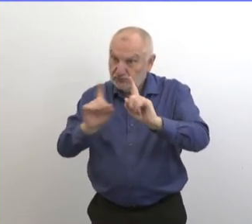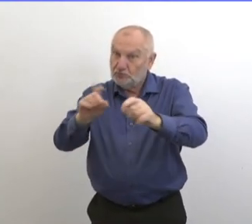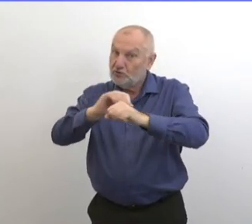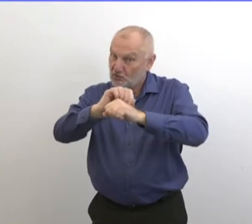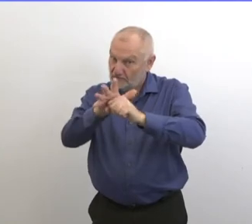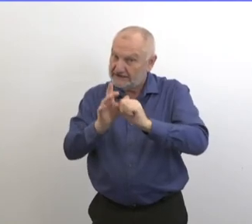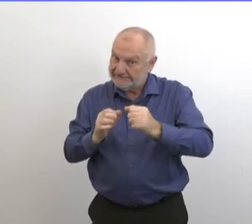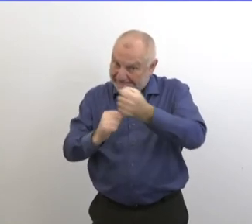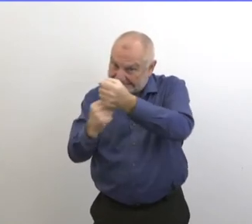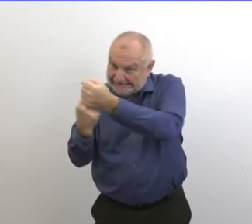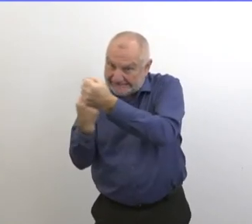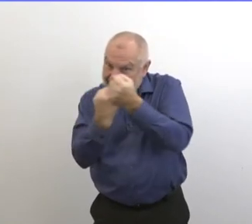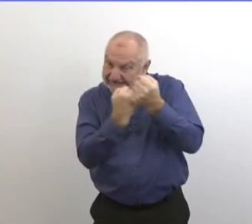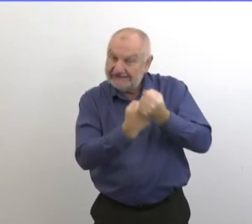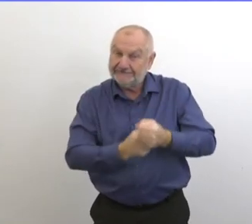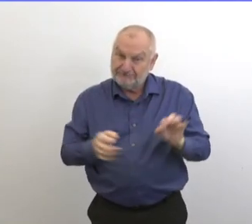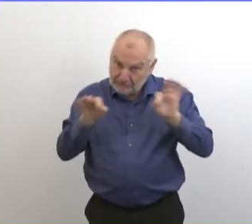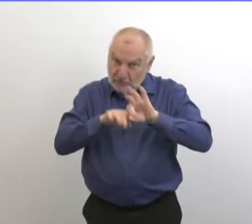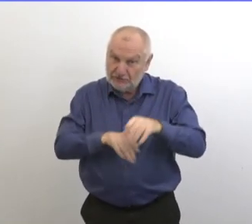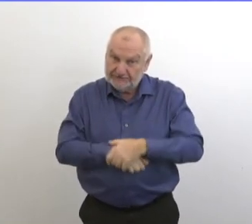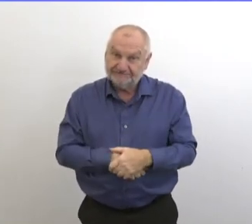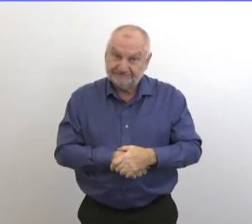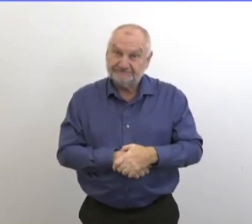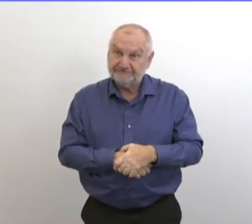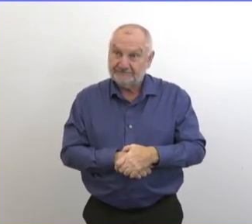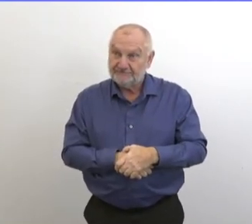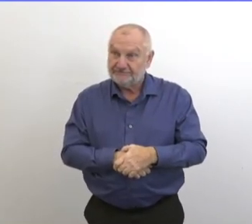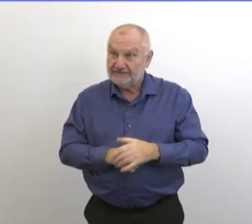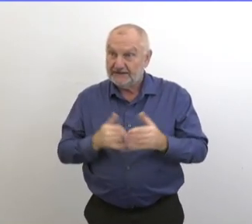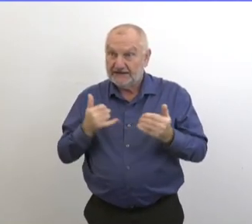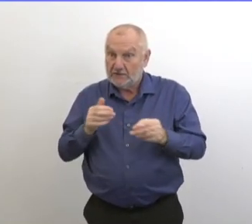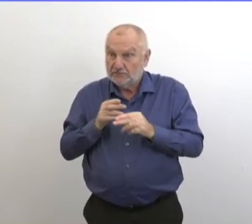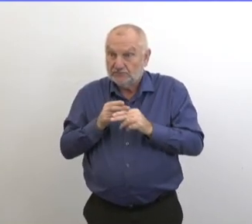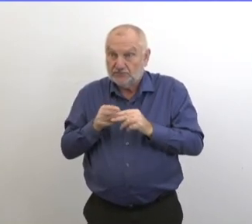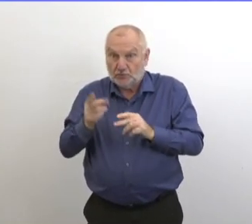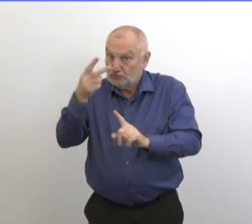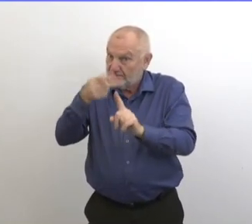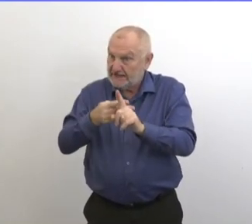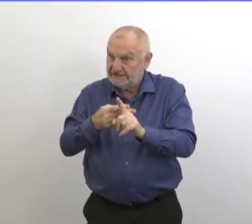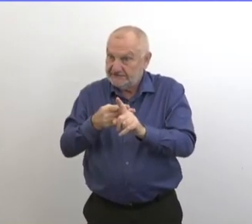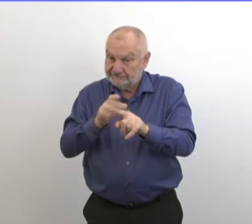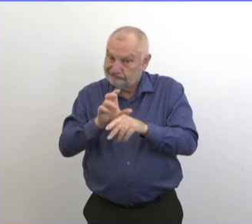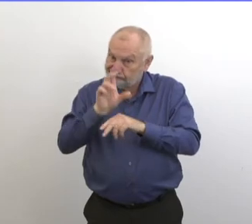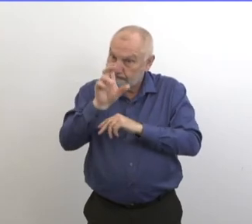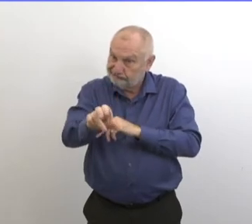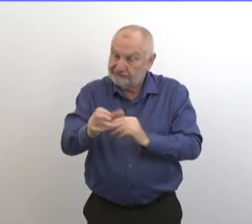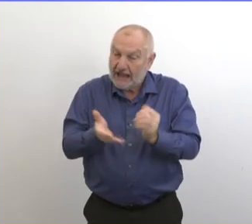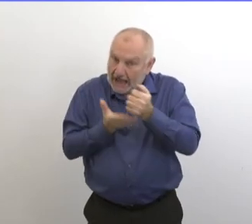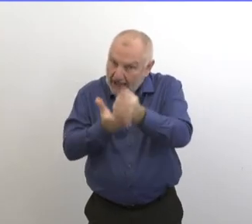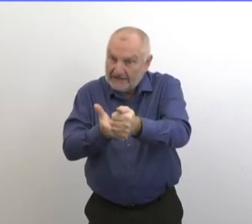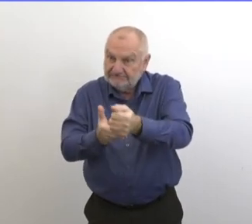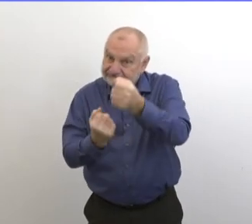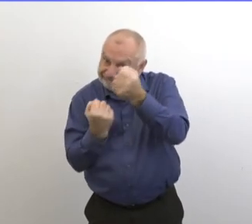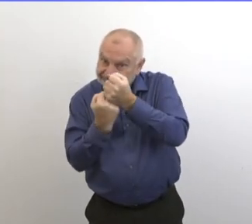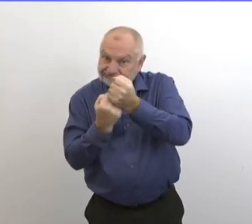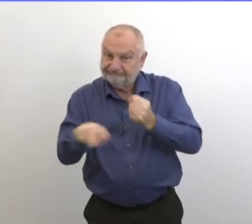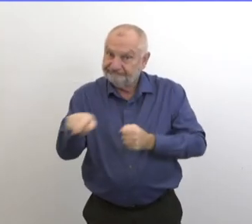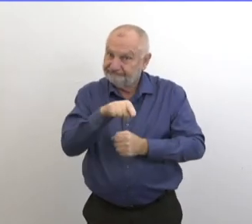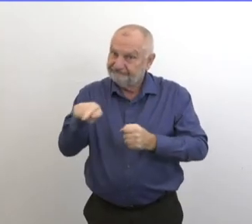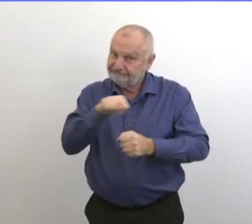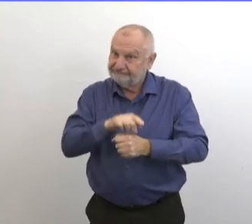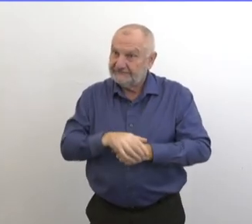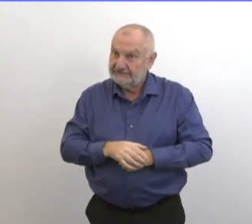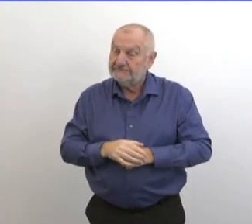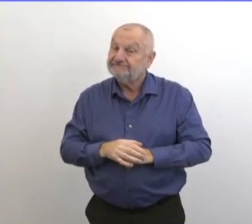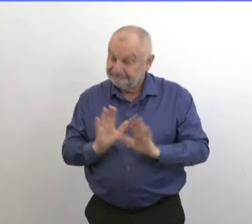short-term sort of targeted investment to support in wage support for those who work within these congregate